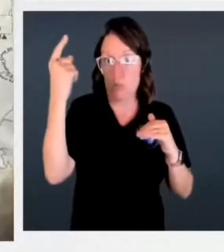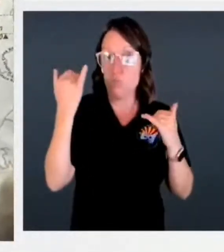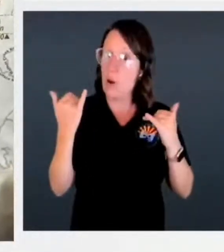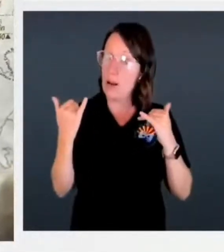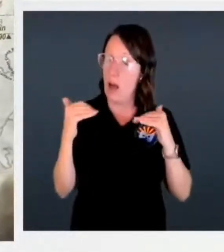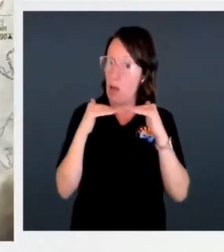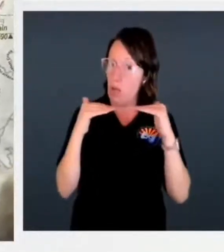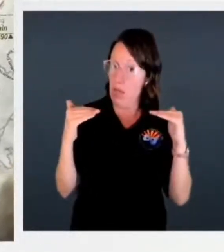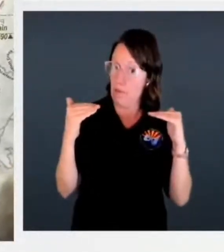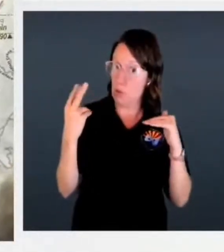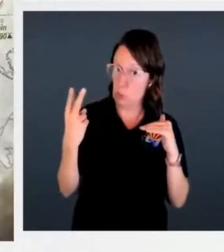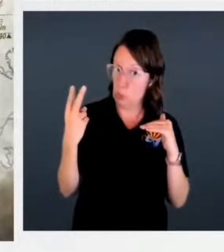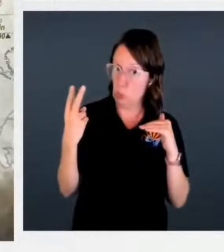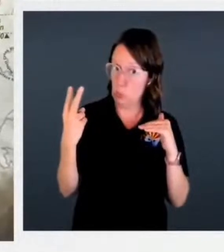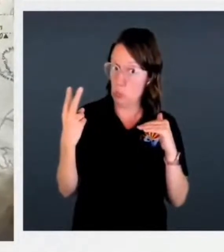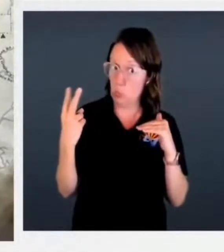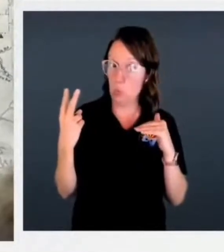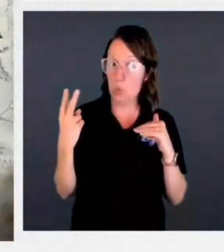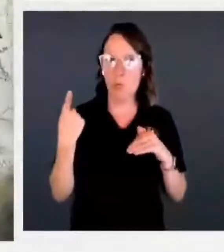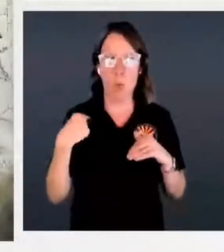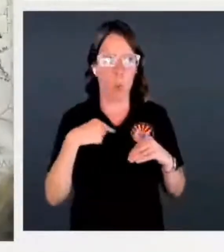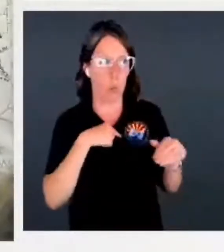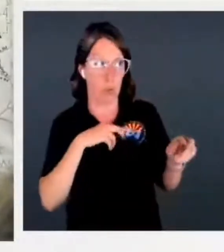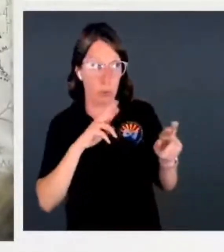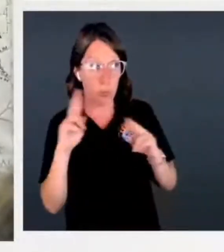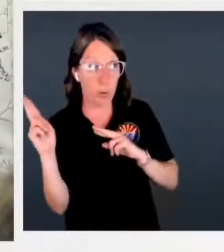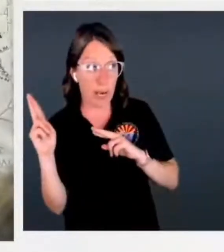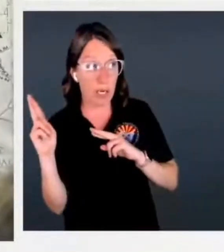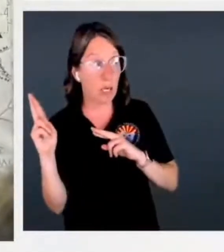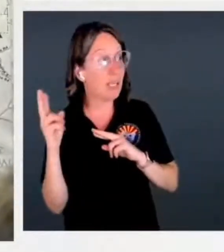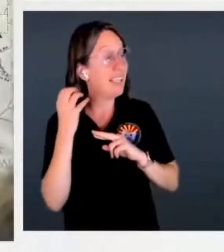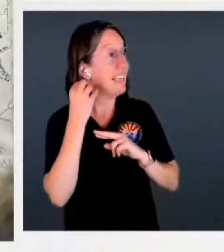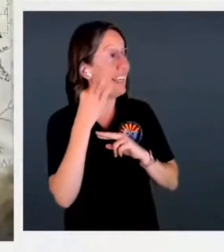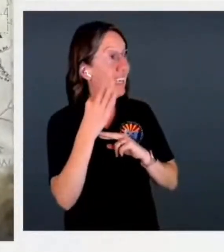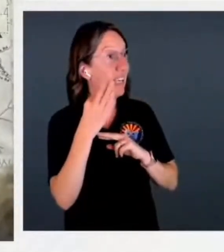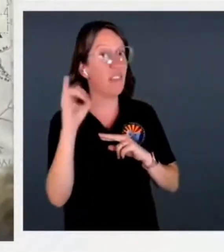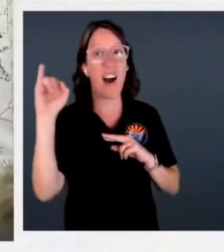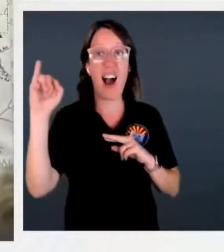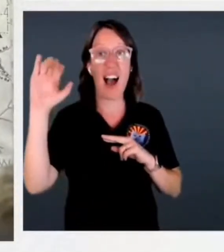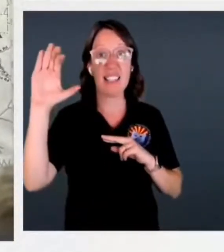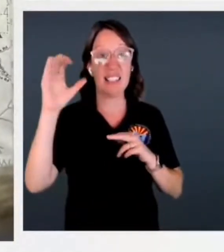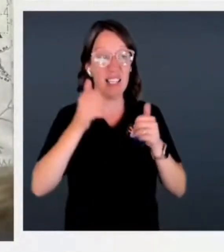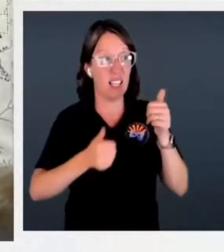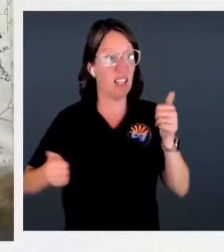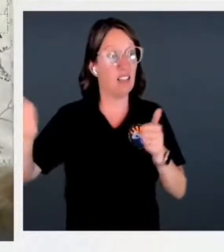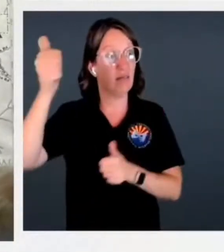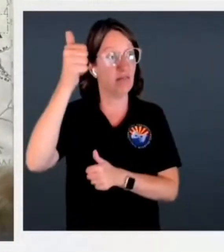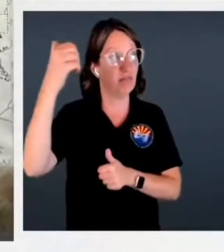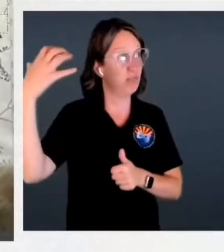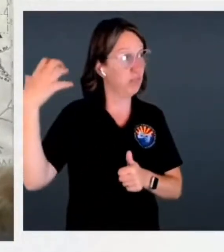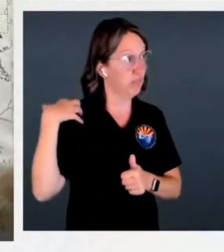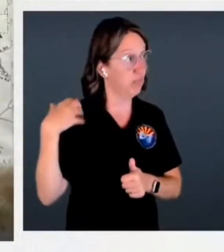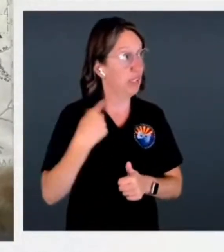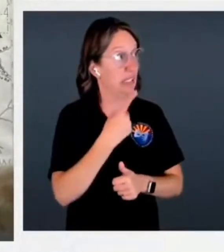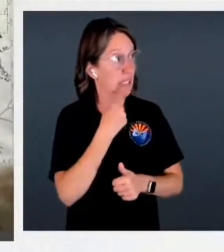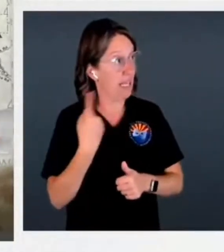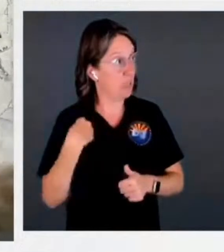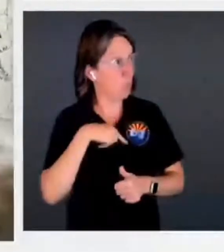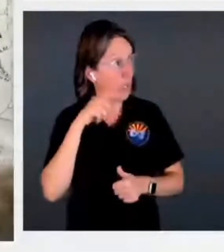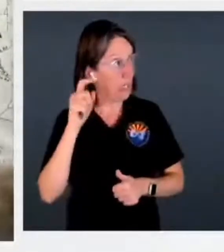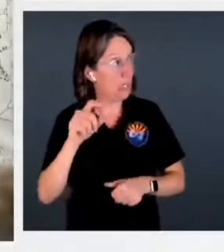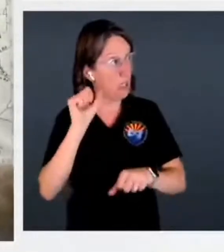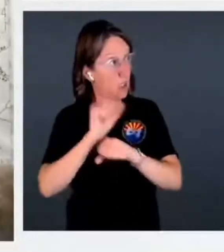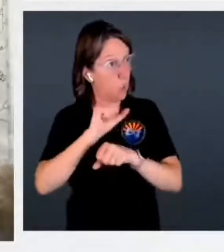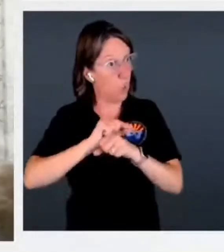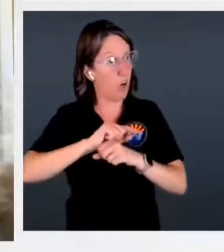from Incident Command, and we will upgrade, and if need to go 24 hours, we'll do it. I've had fantastic staff in